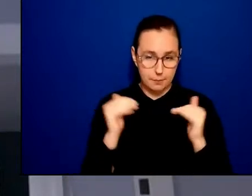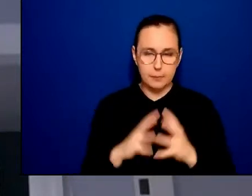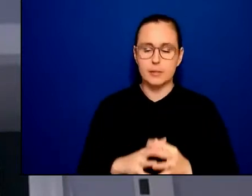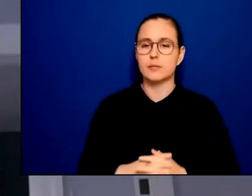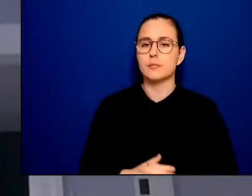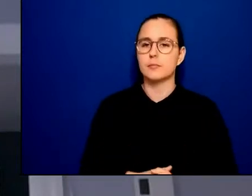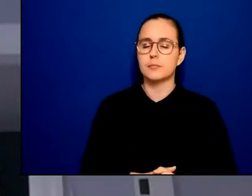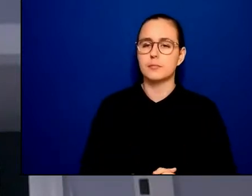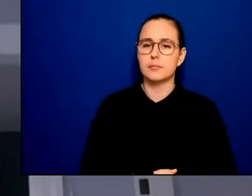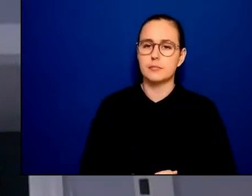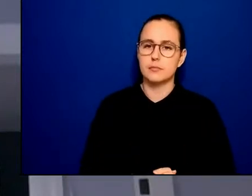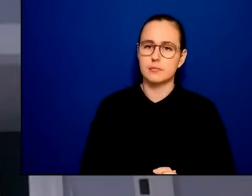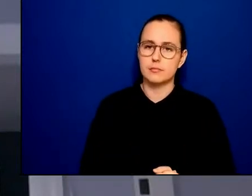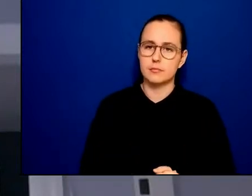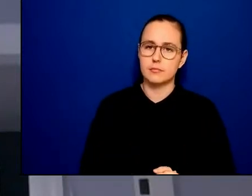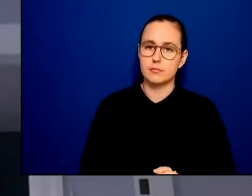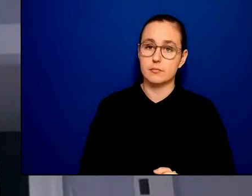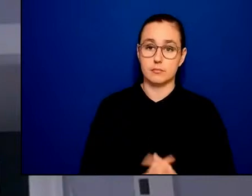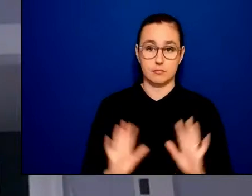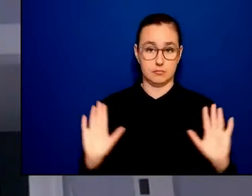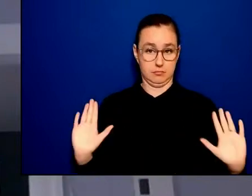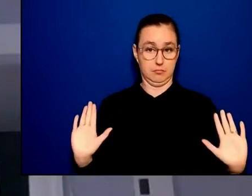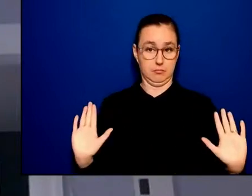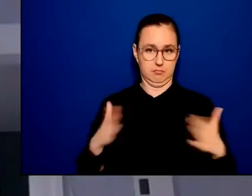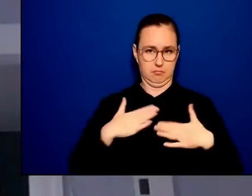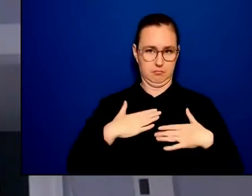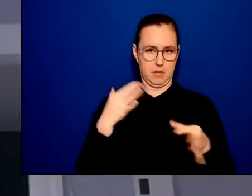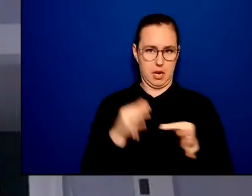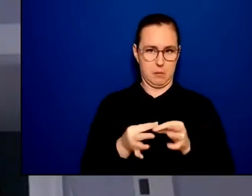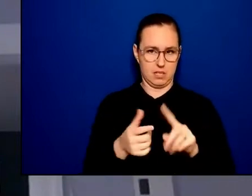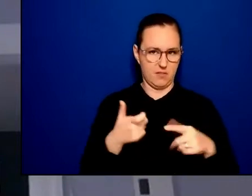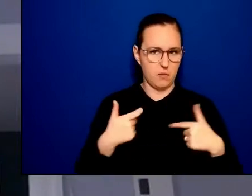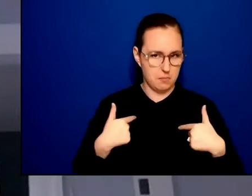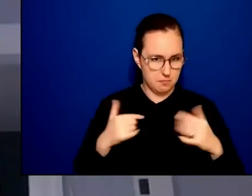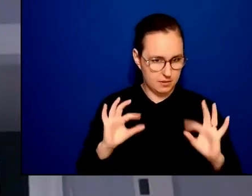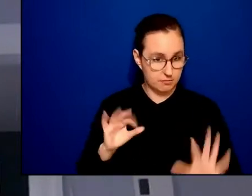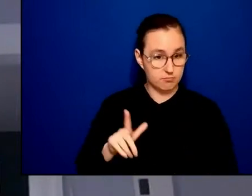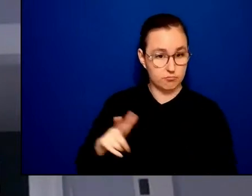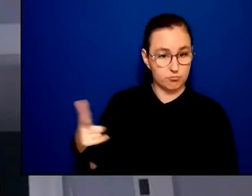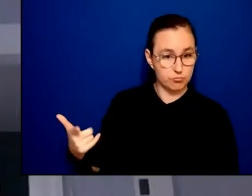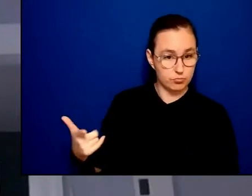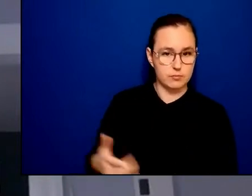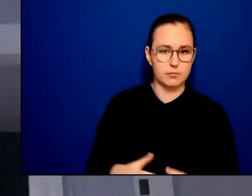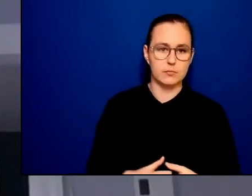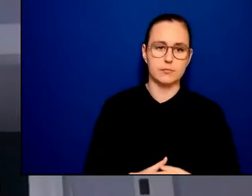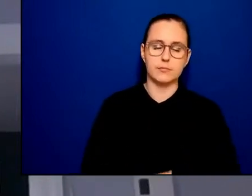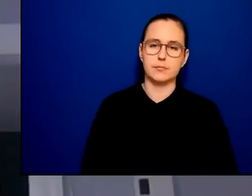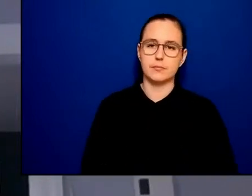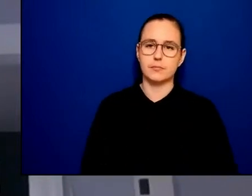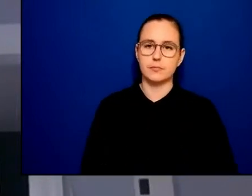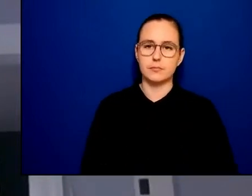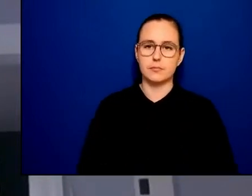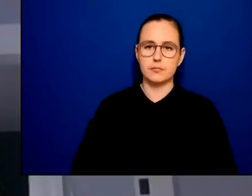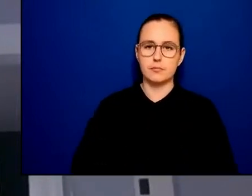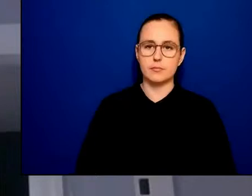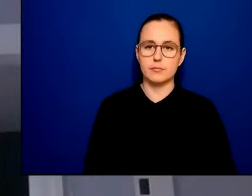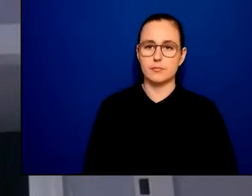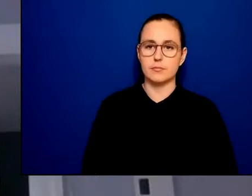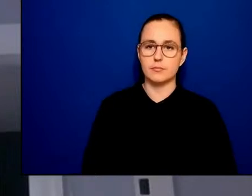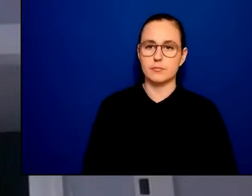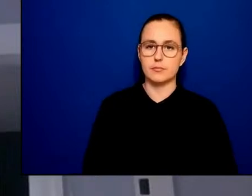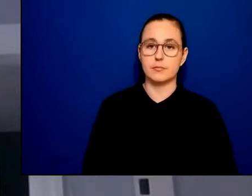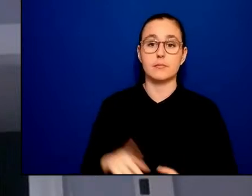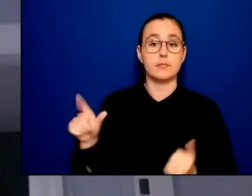That's it from the update from the River Forecast Center side. Thanks. Our next operational update comes from Deputy Commissioner